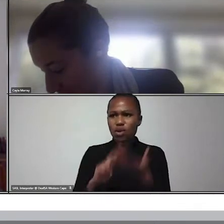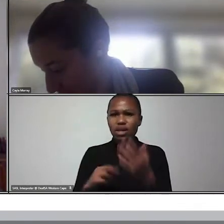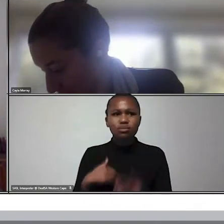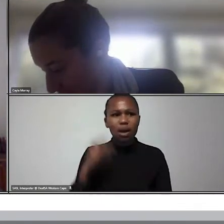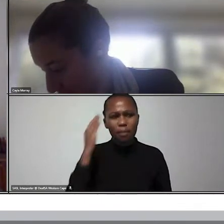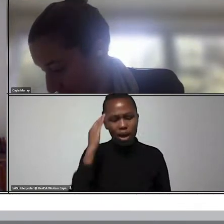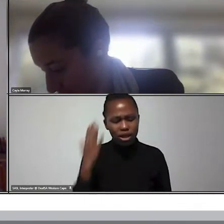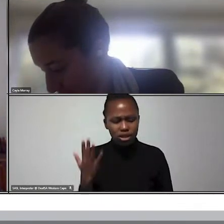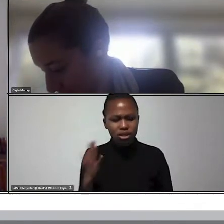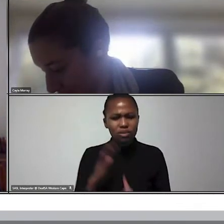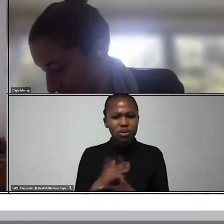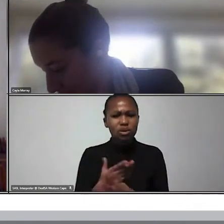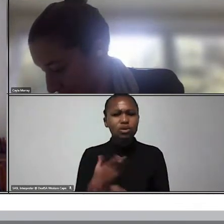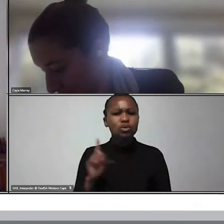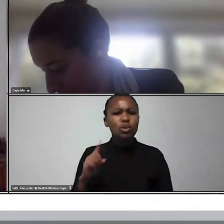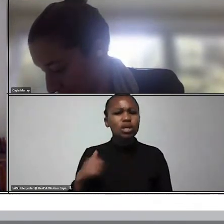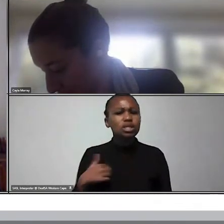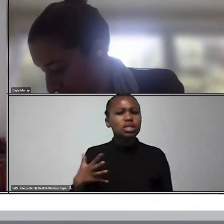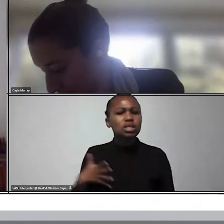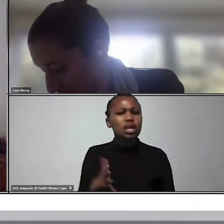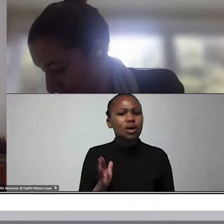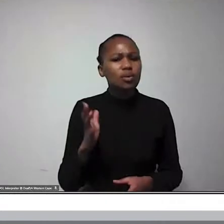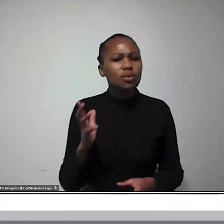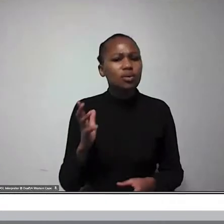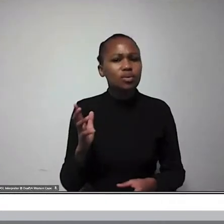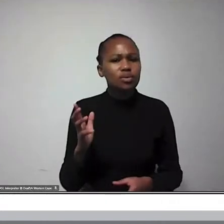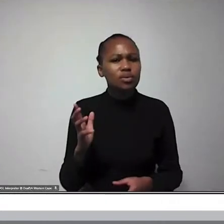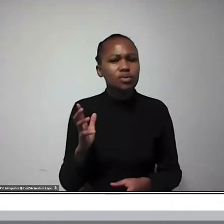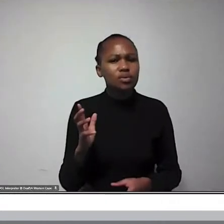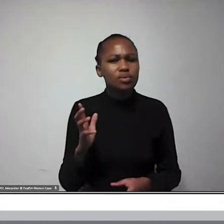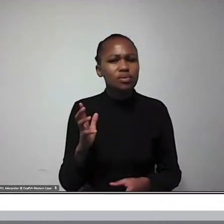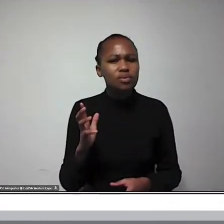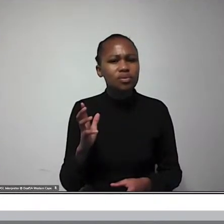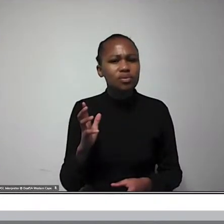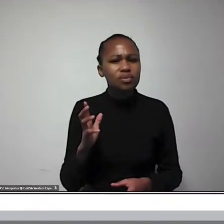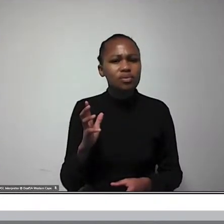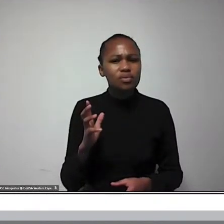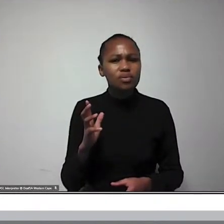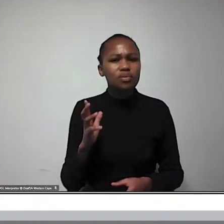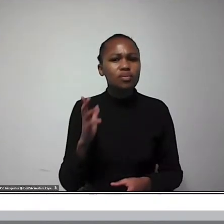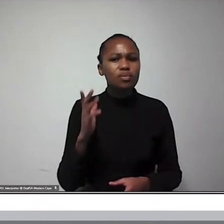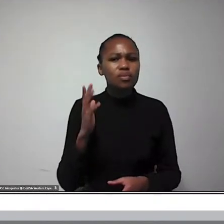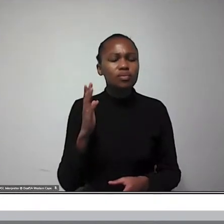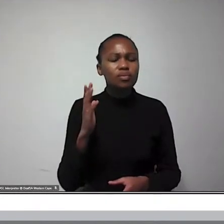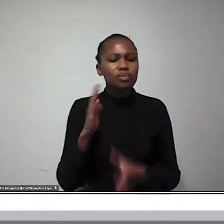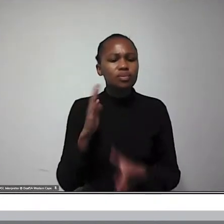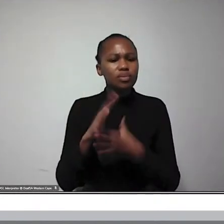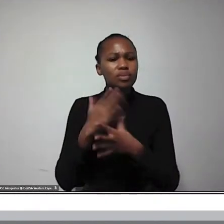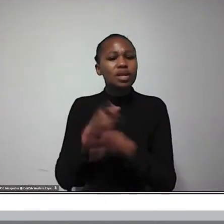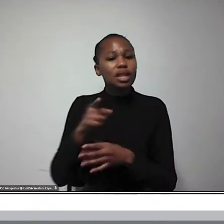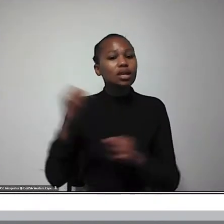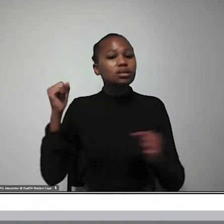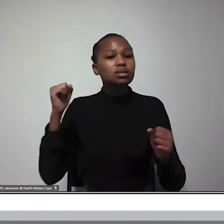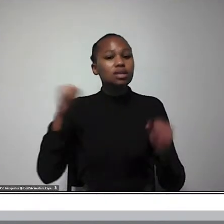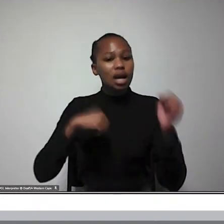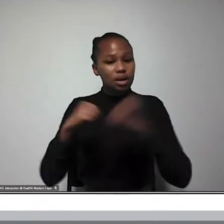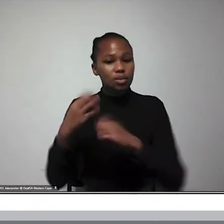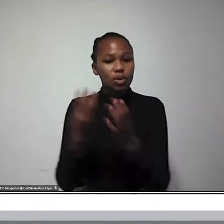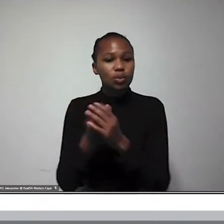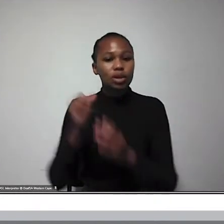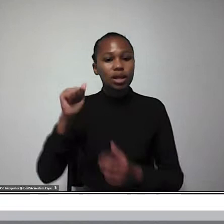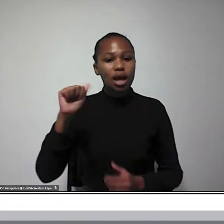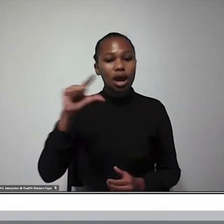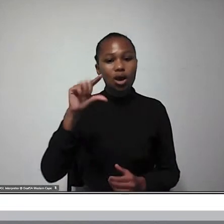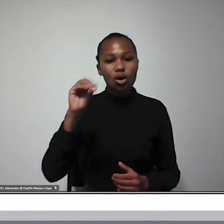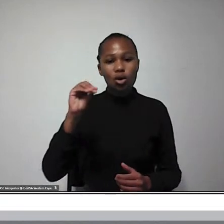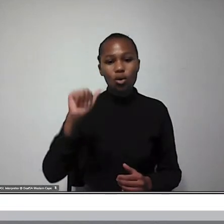Because what I want to appreciate is that you got preferential discounts because of this agreement with AGOA for